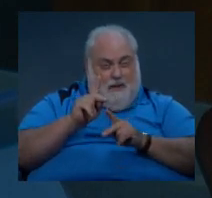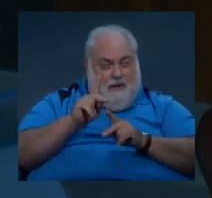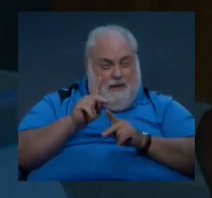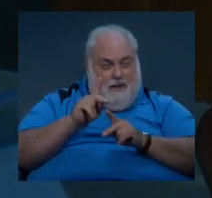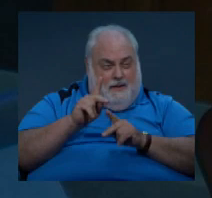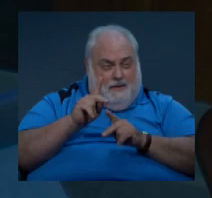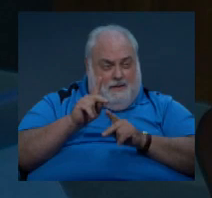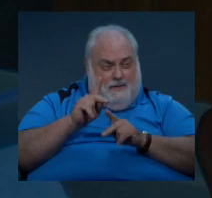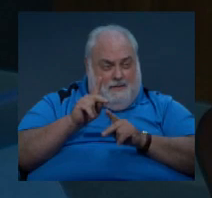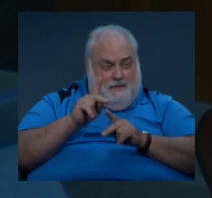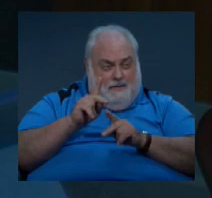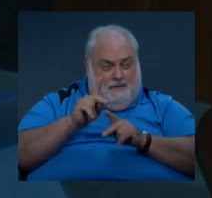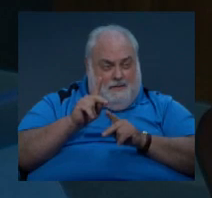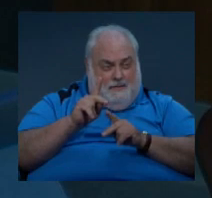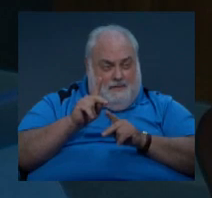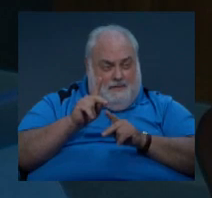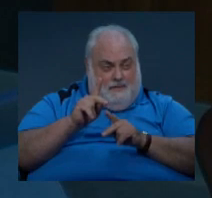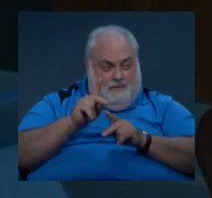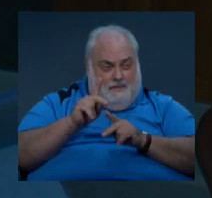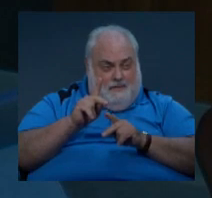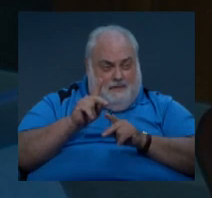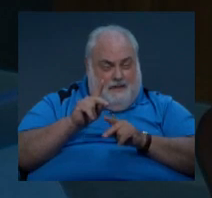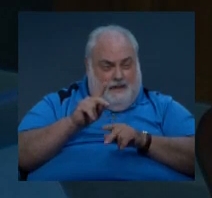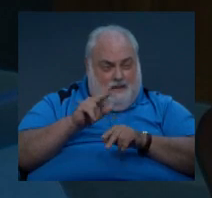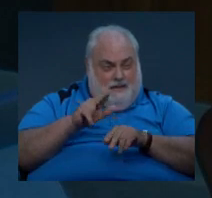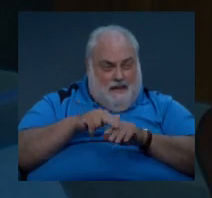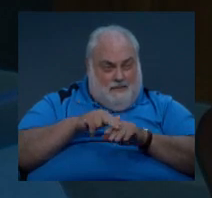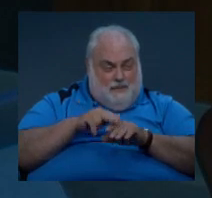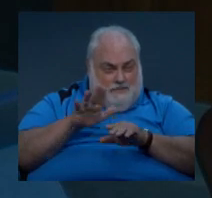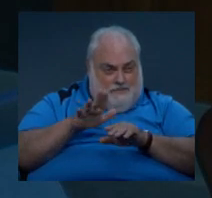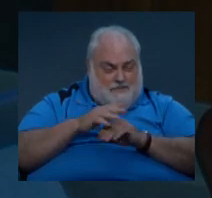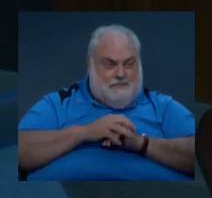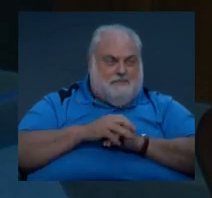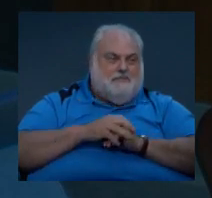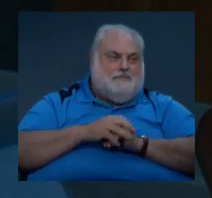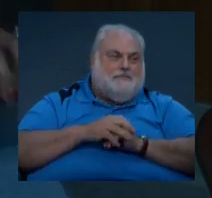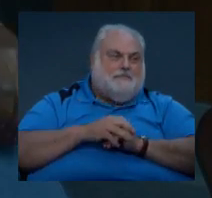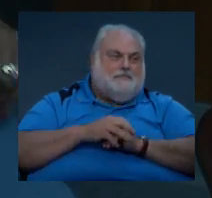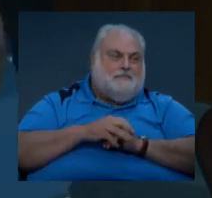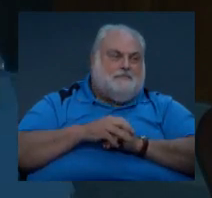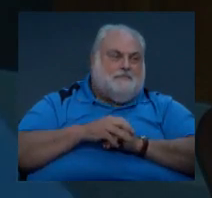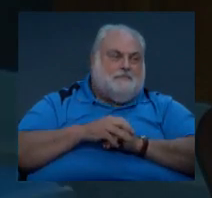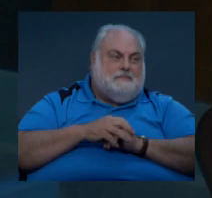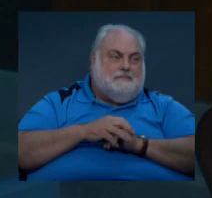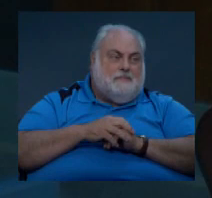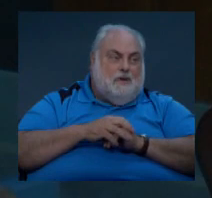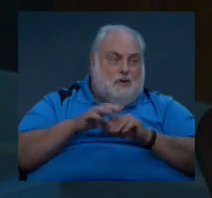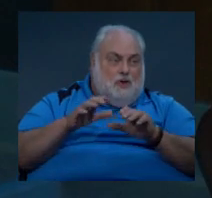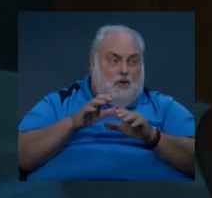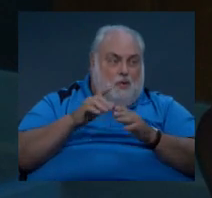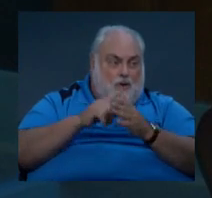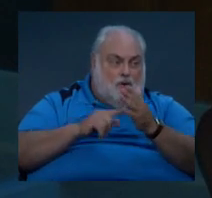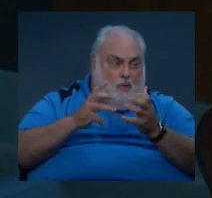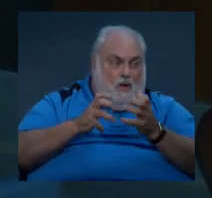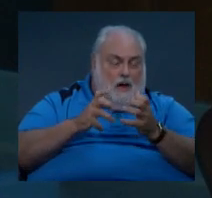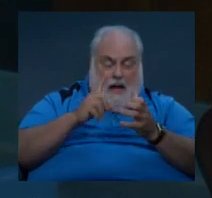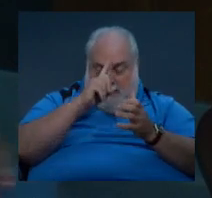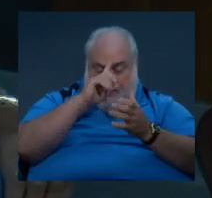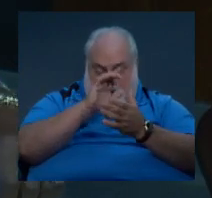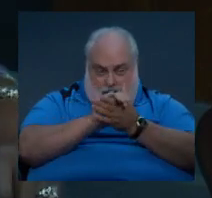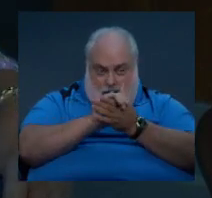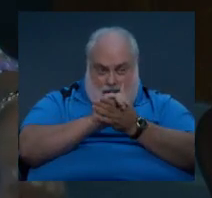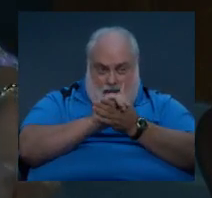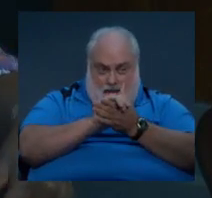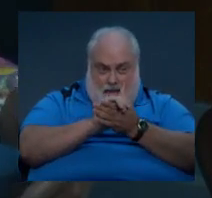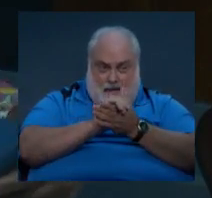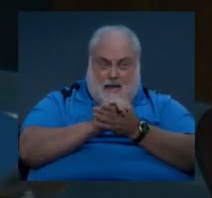them something natural, okay? You all can do what you want to do, but I think